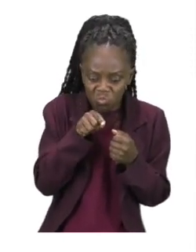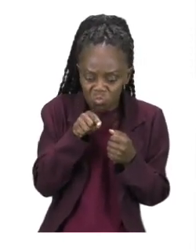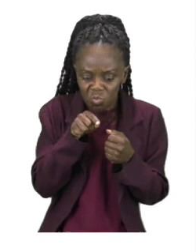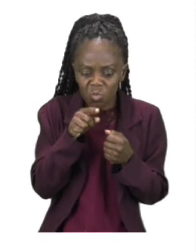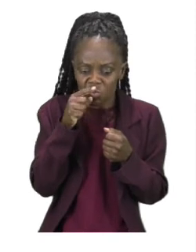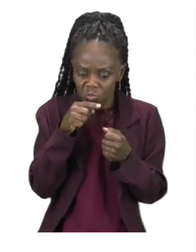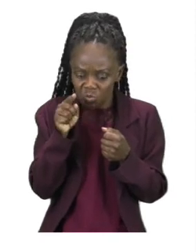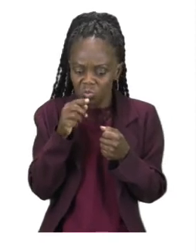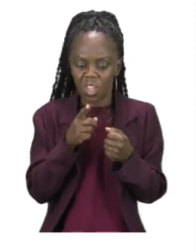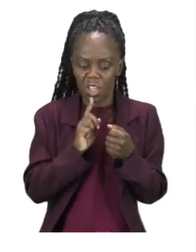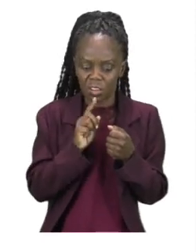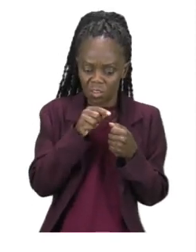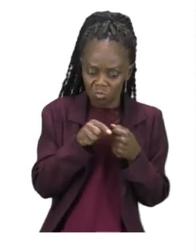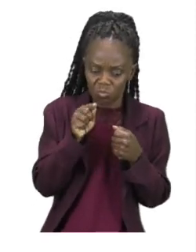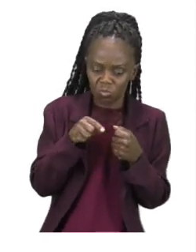mom.